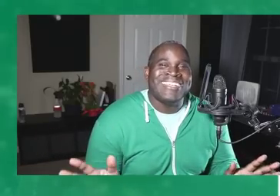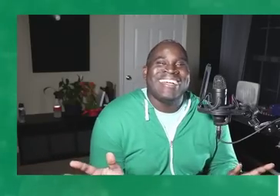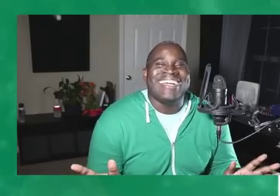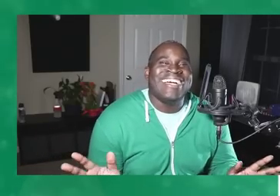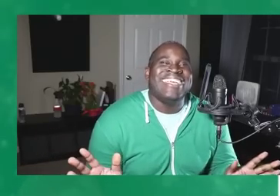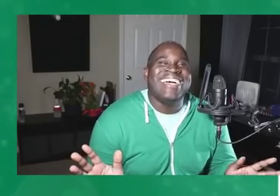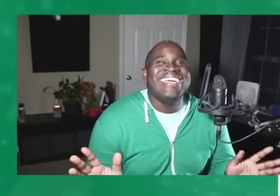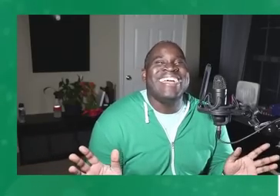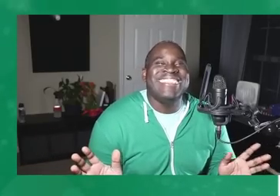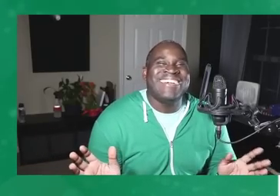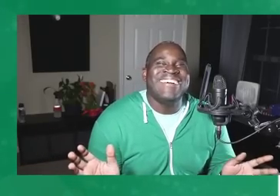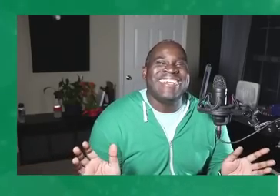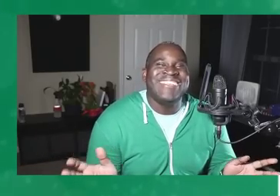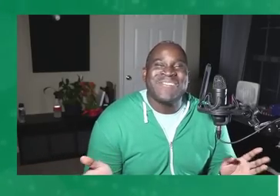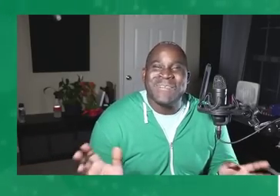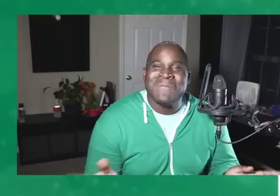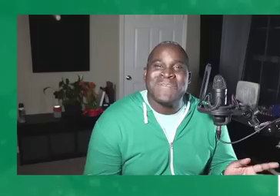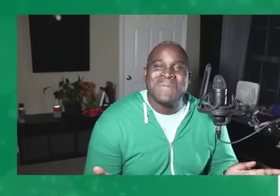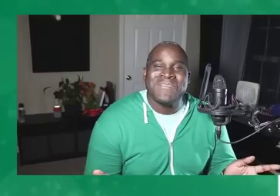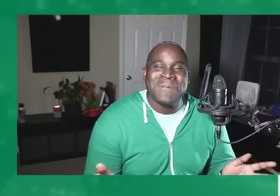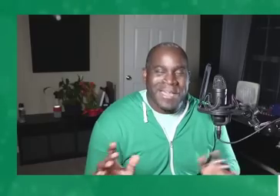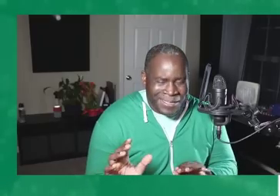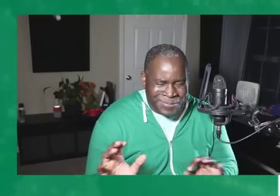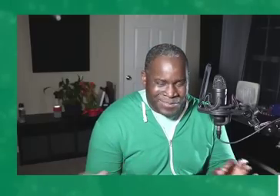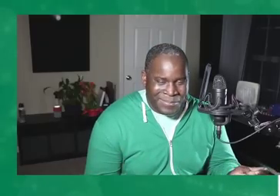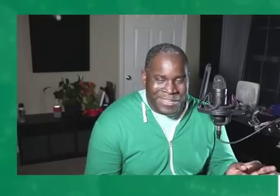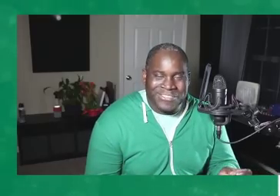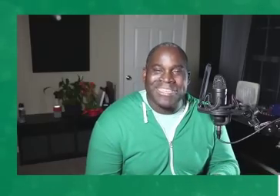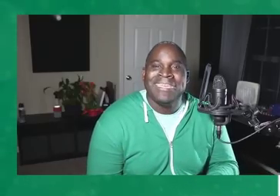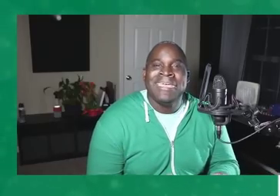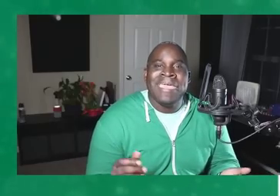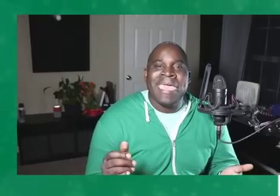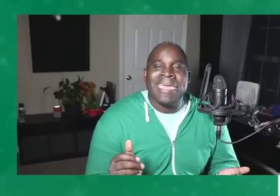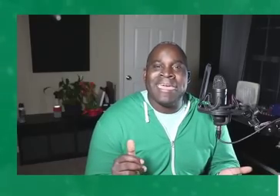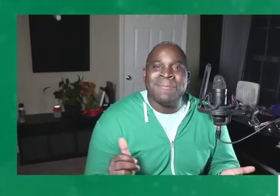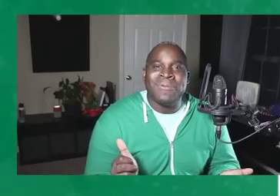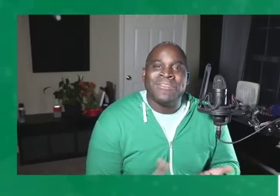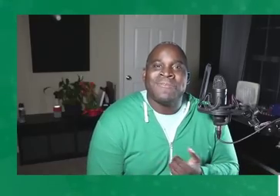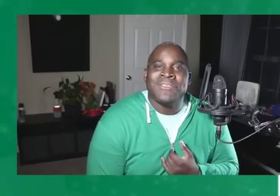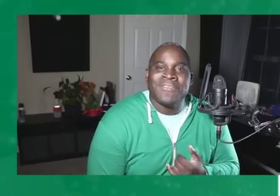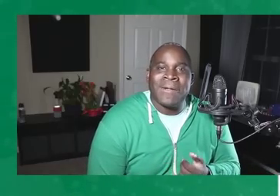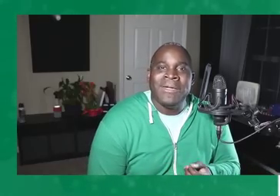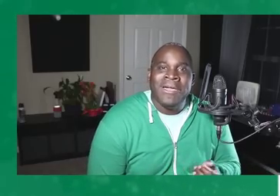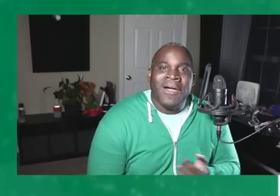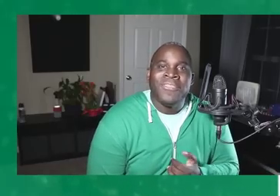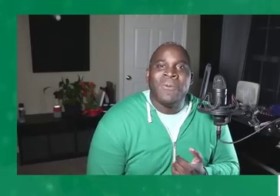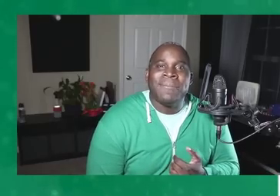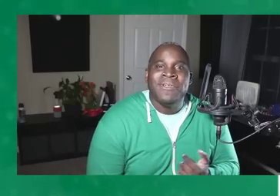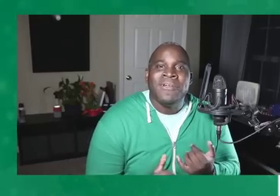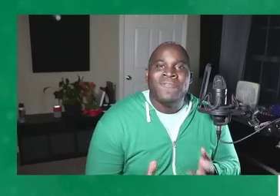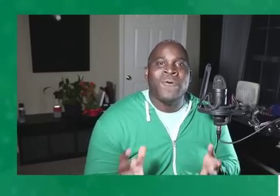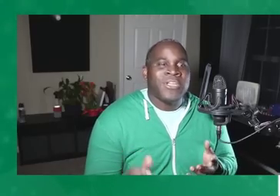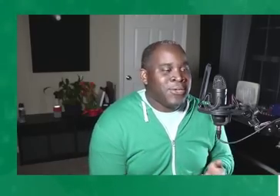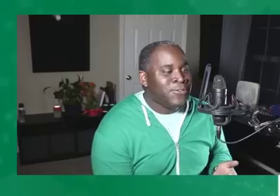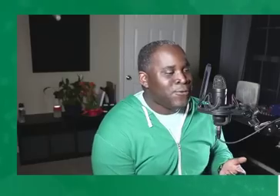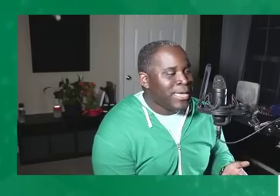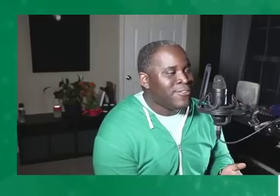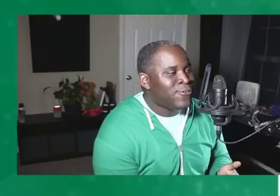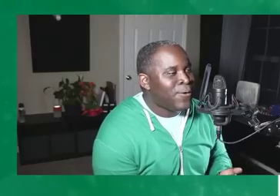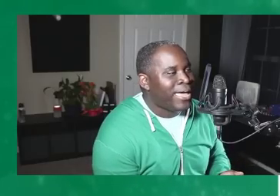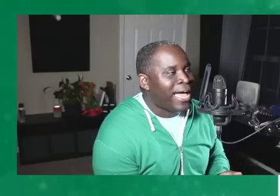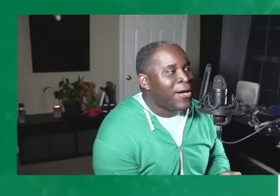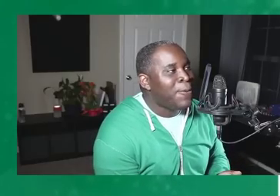people doing street epistemology and putting their videos out on the web for you